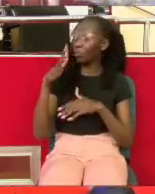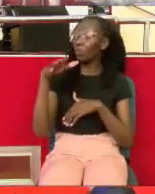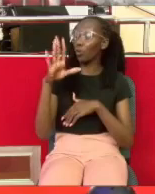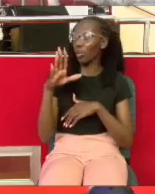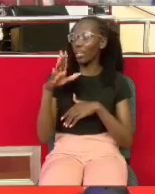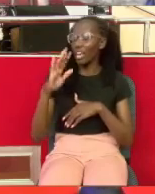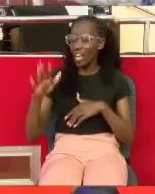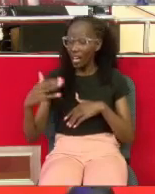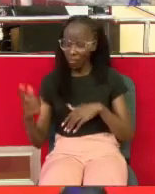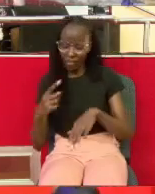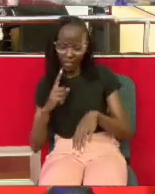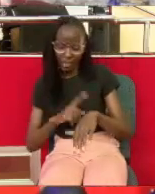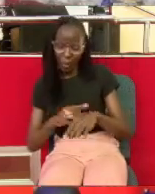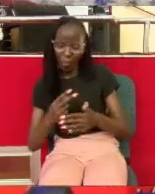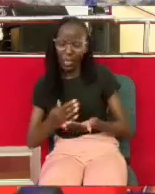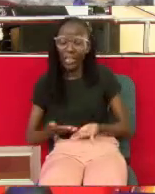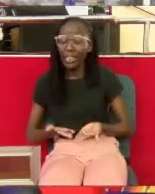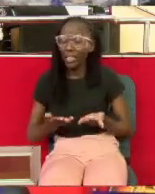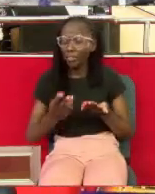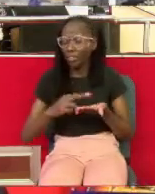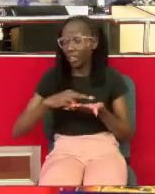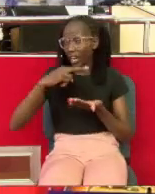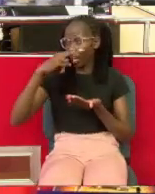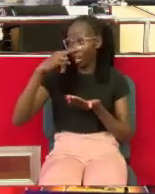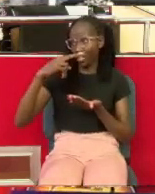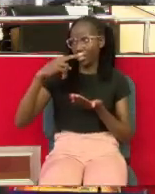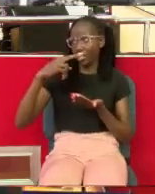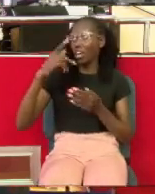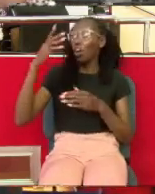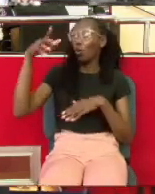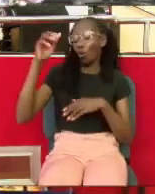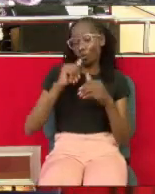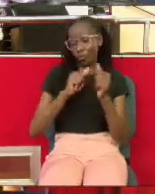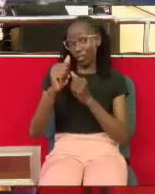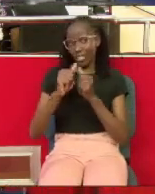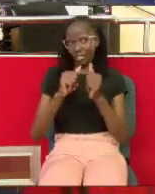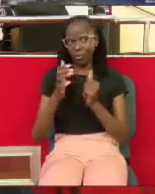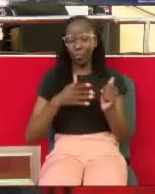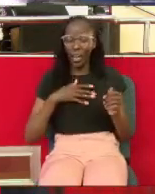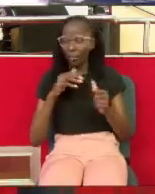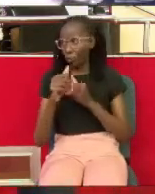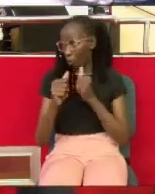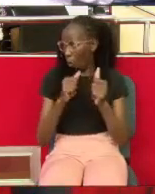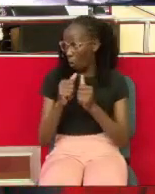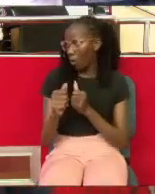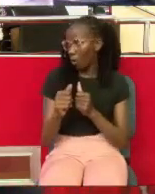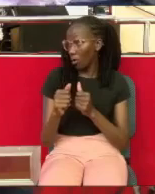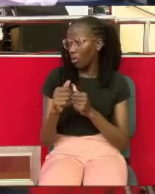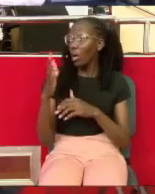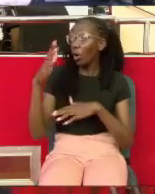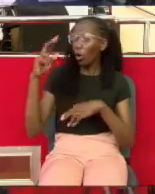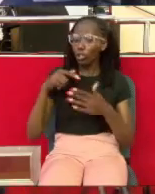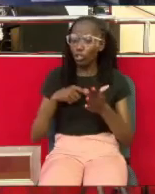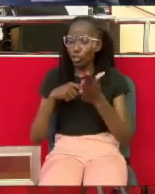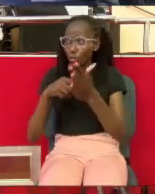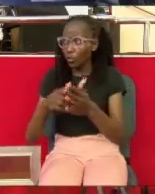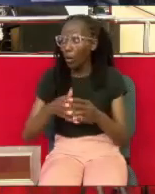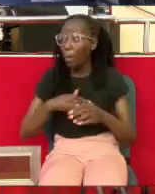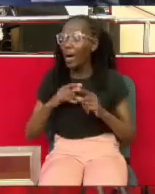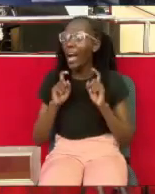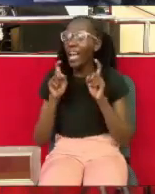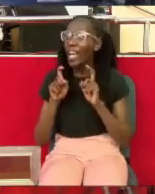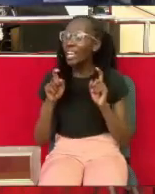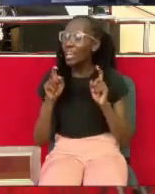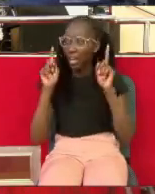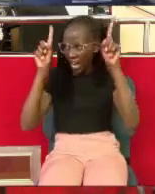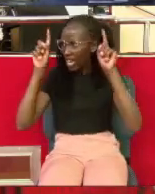him high. Kila wakati nikimuinua juu. He fights my battles. Anapigana vita vyangu. He identifies my enemies. Anatambua adui zangu. And he